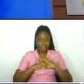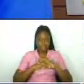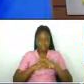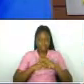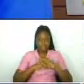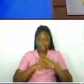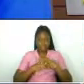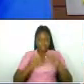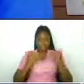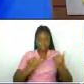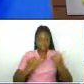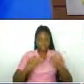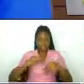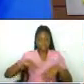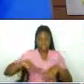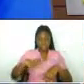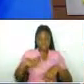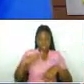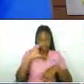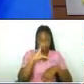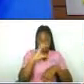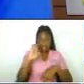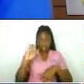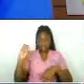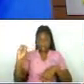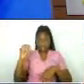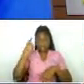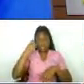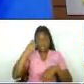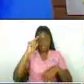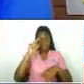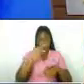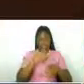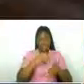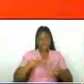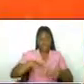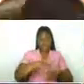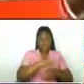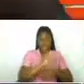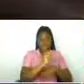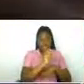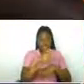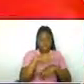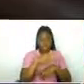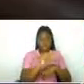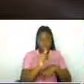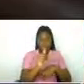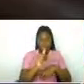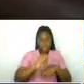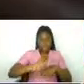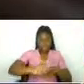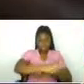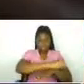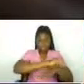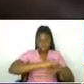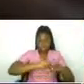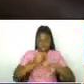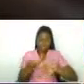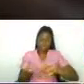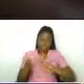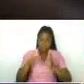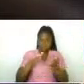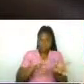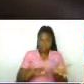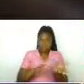Chief Executive Officer of the Naparima Bowl, Marlon De Bique, has passed away. Those who knew him described De Bique as one who